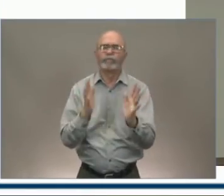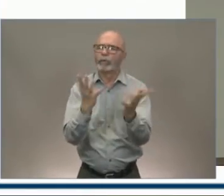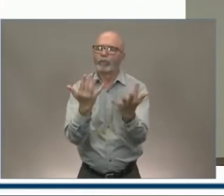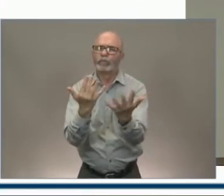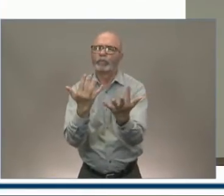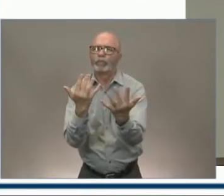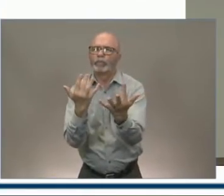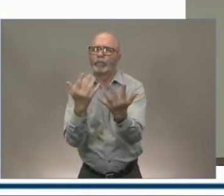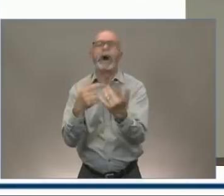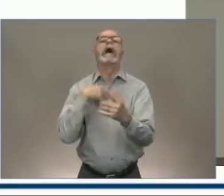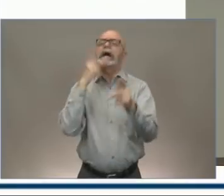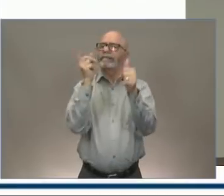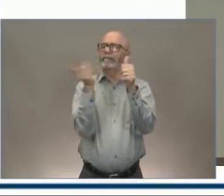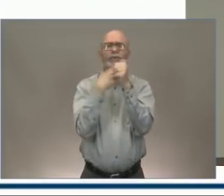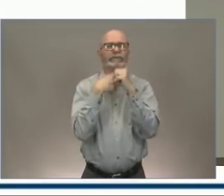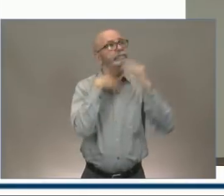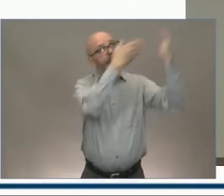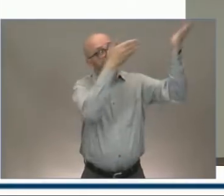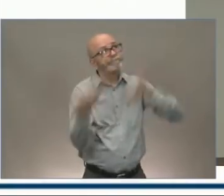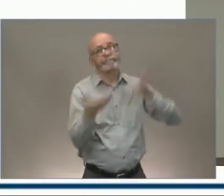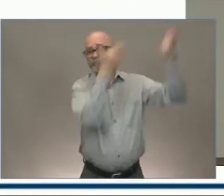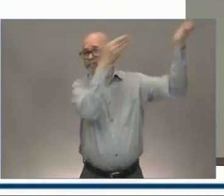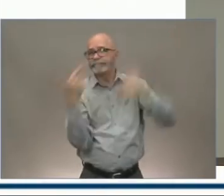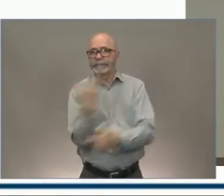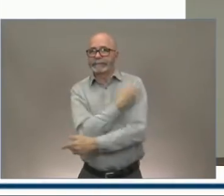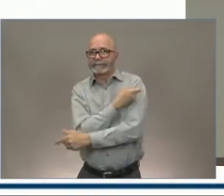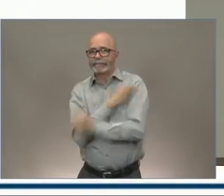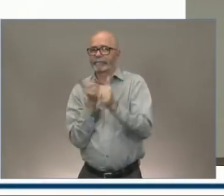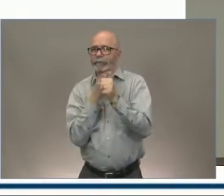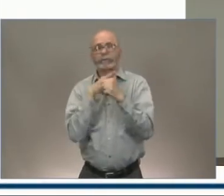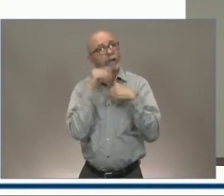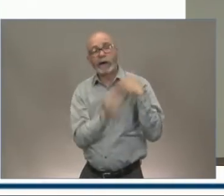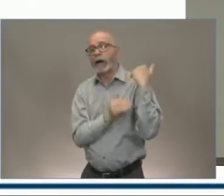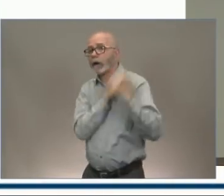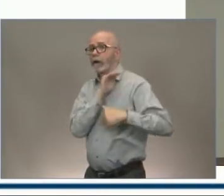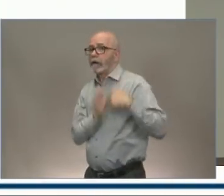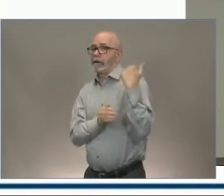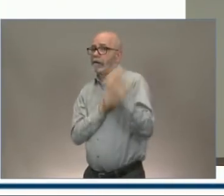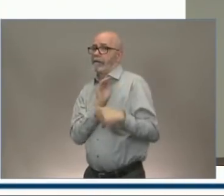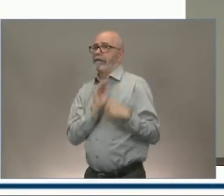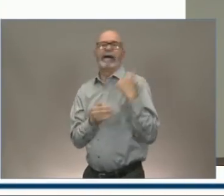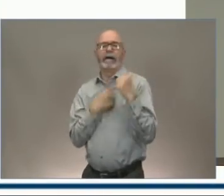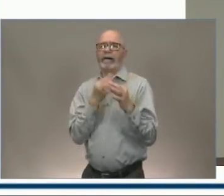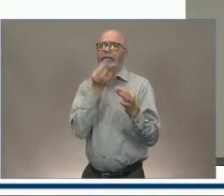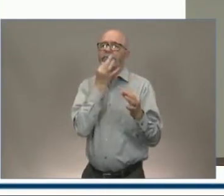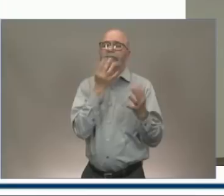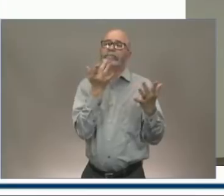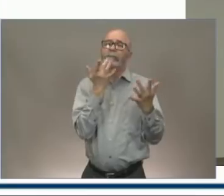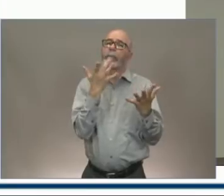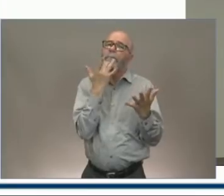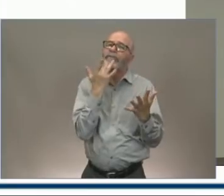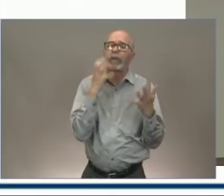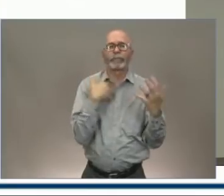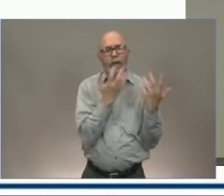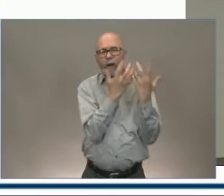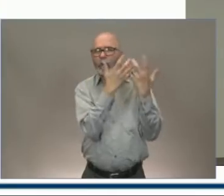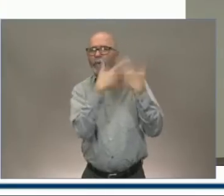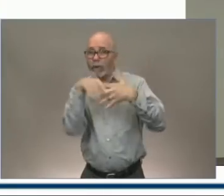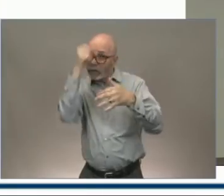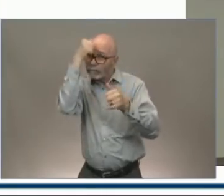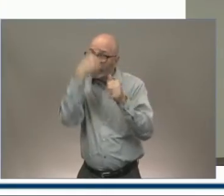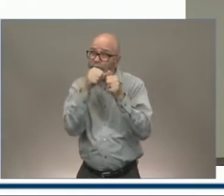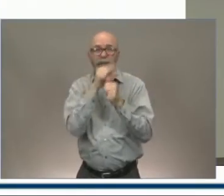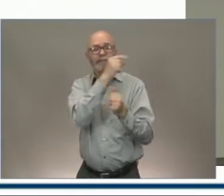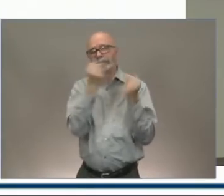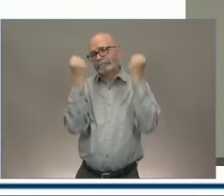possible. Our approach is really go big and go fast. We want to immunize as many Nova Scotians as fast as